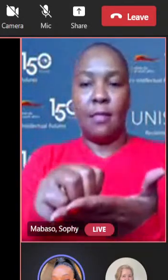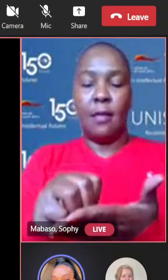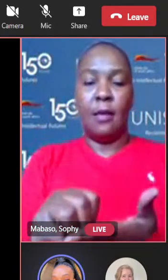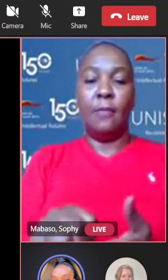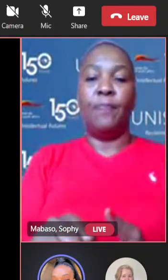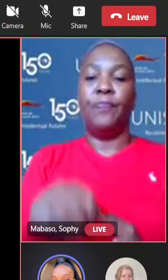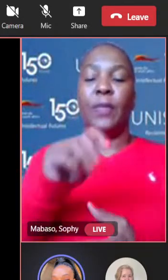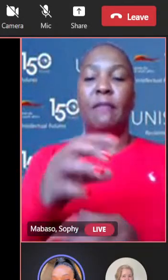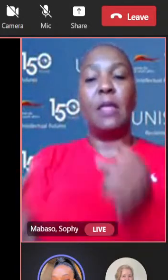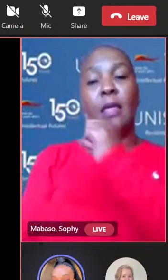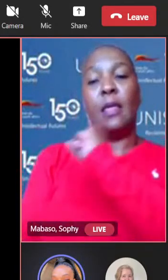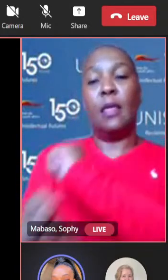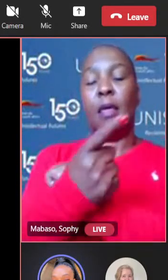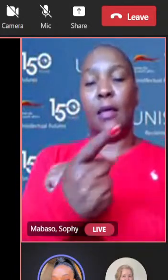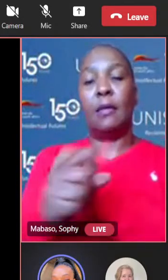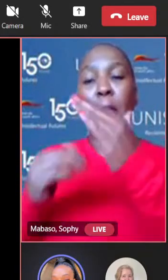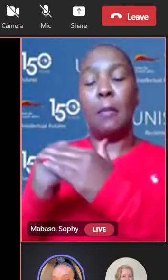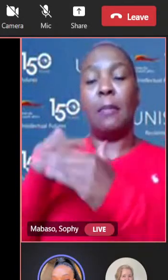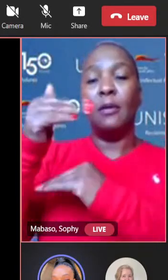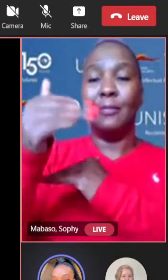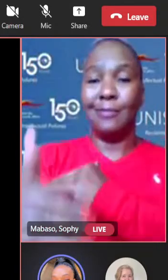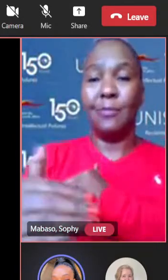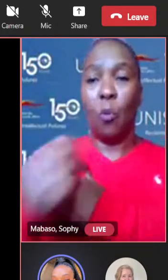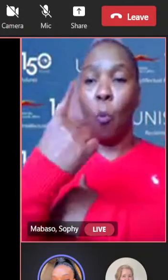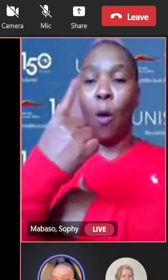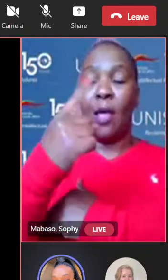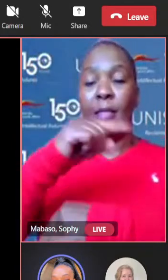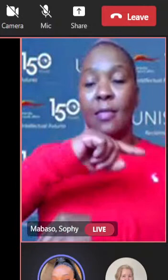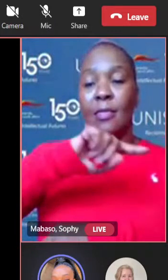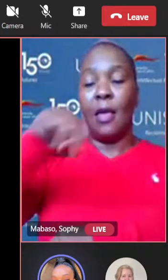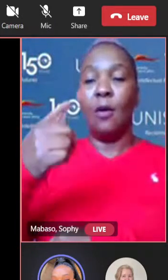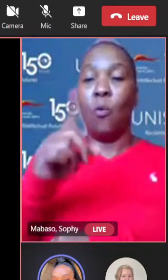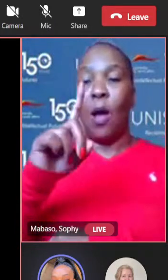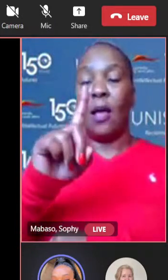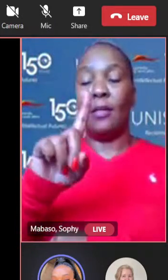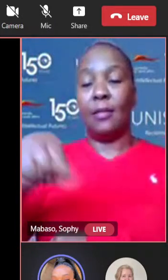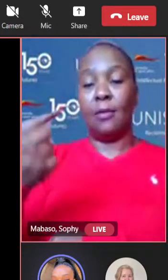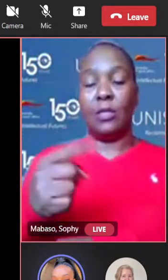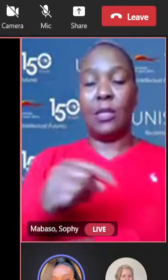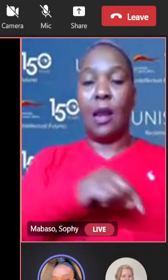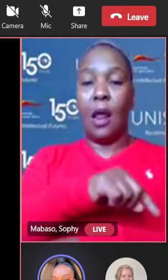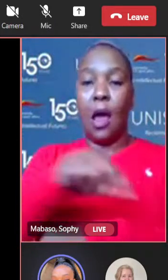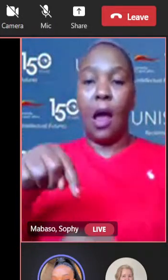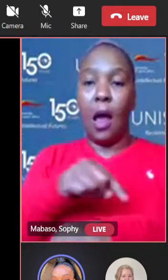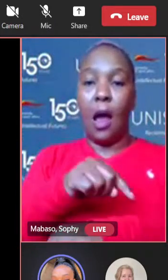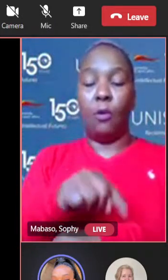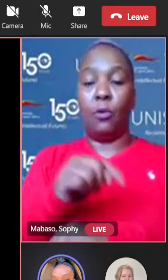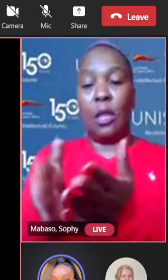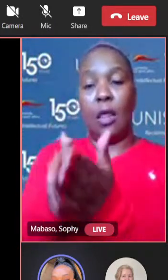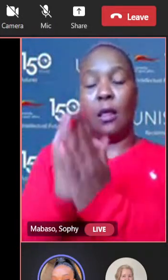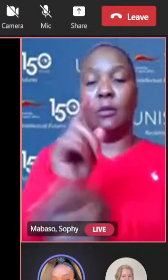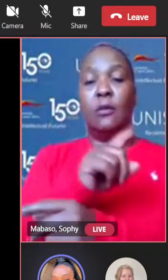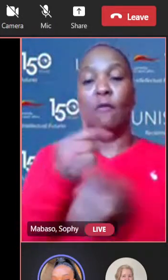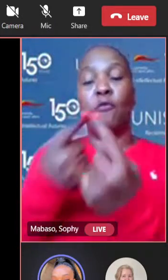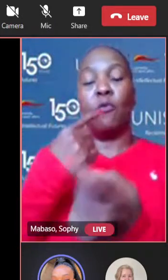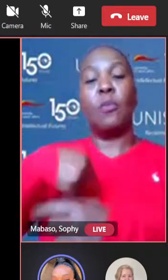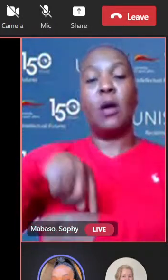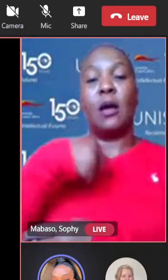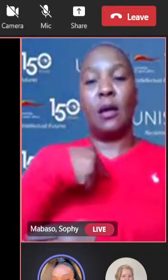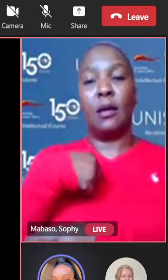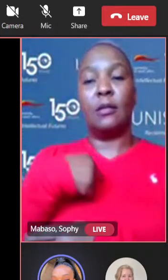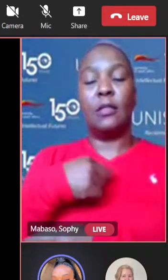access centers exceeds the 1,000 hours, they will just request from us and we